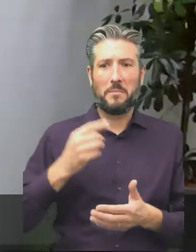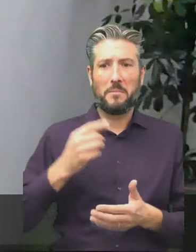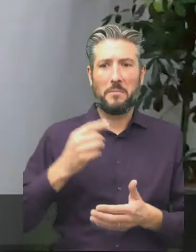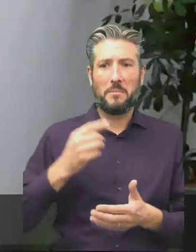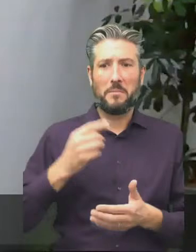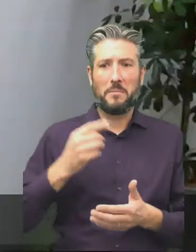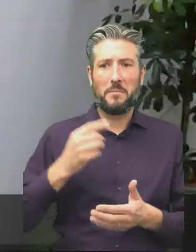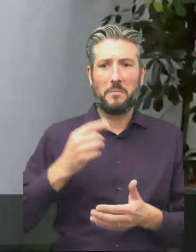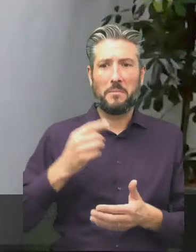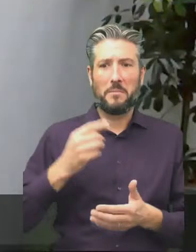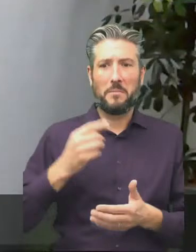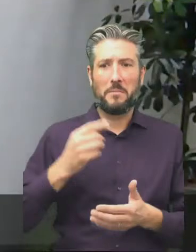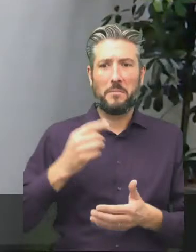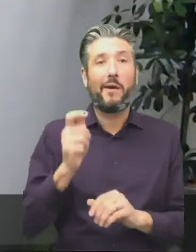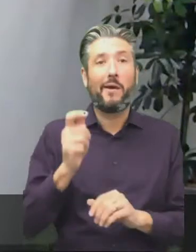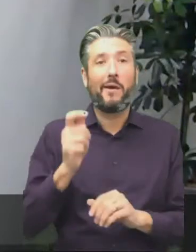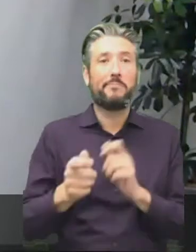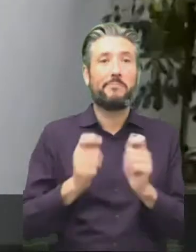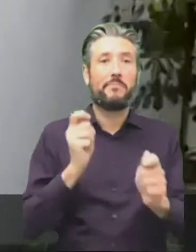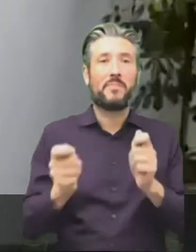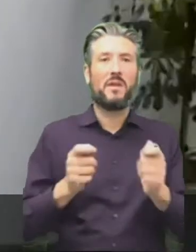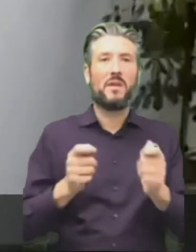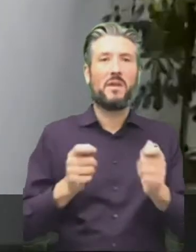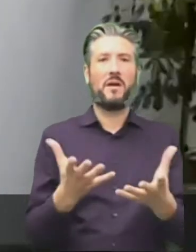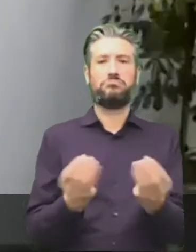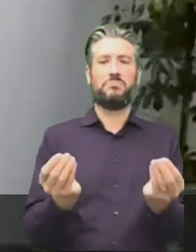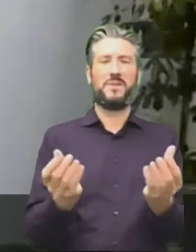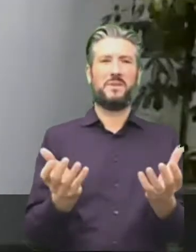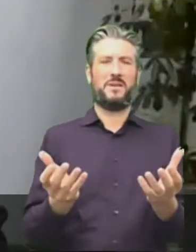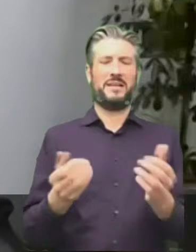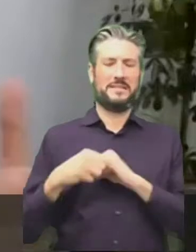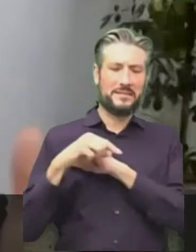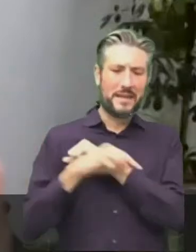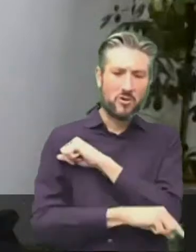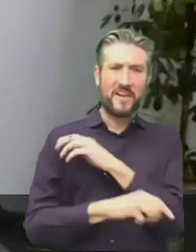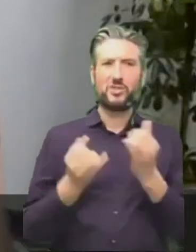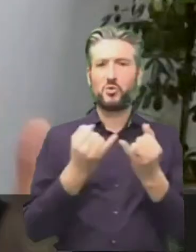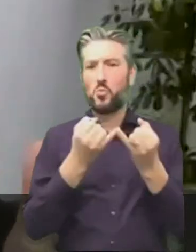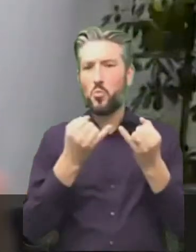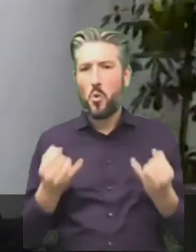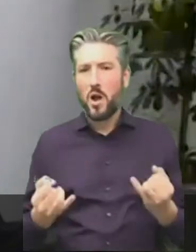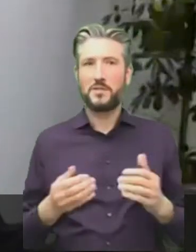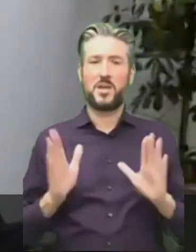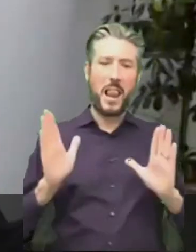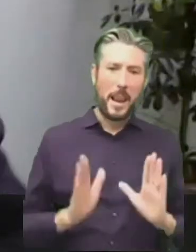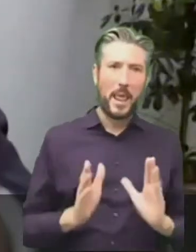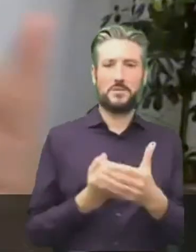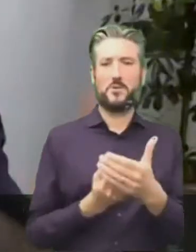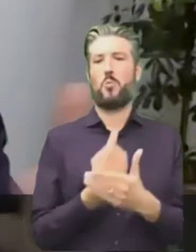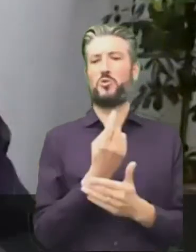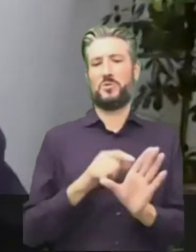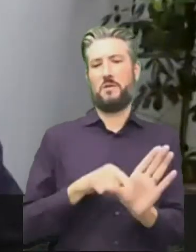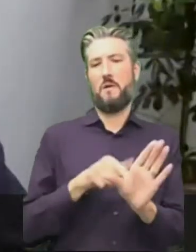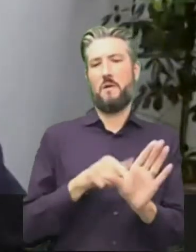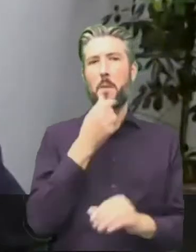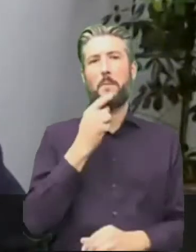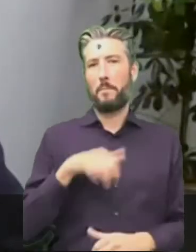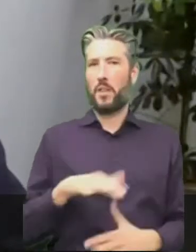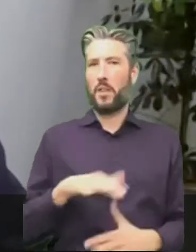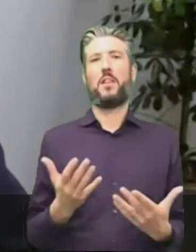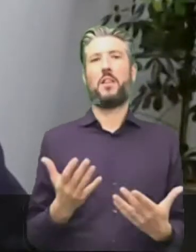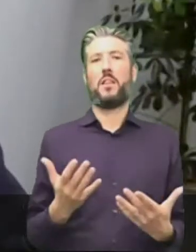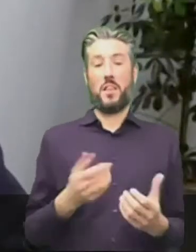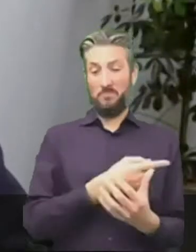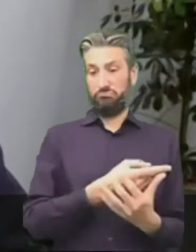have increased, where deprivation has increased, where there is less opportunity for young people, and be too surprised when there's